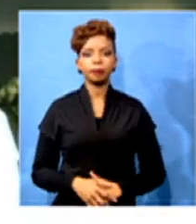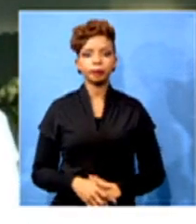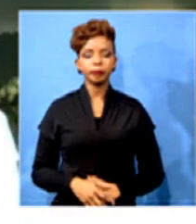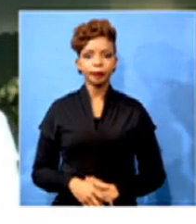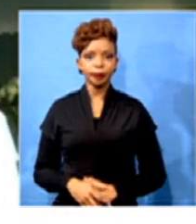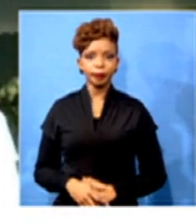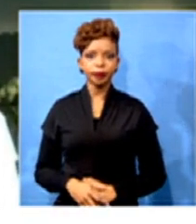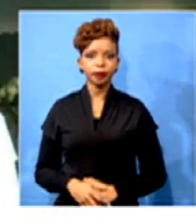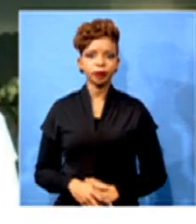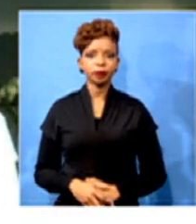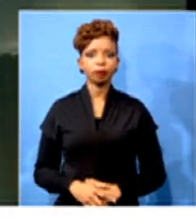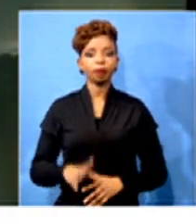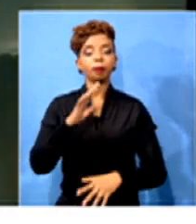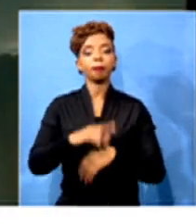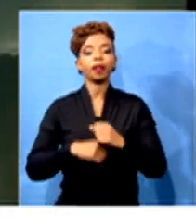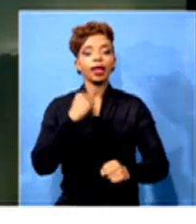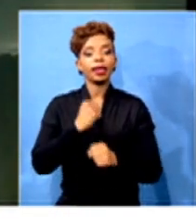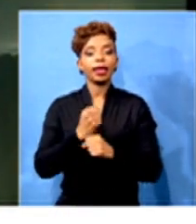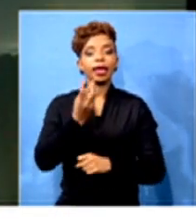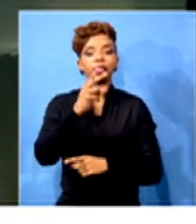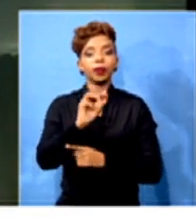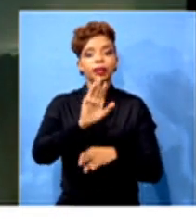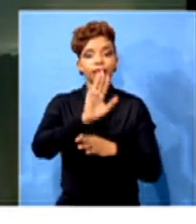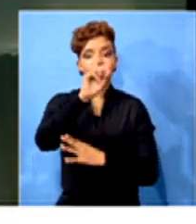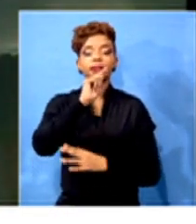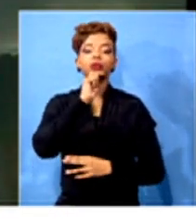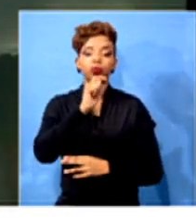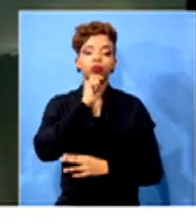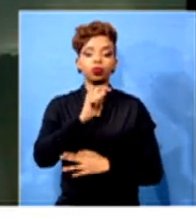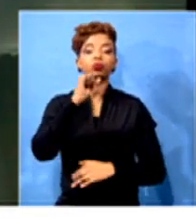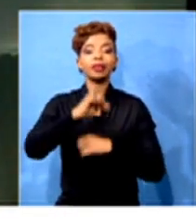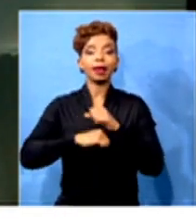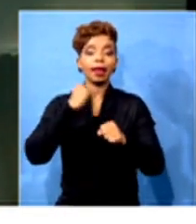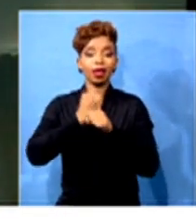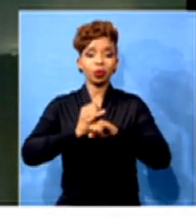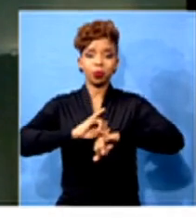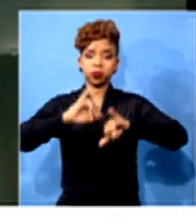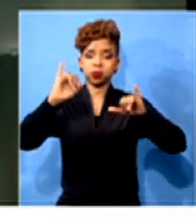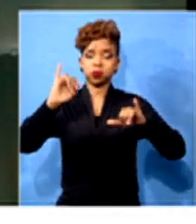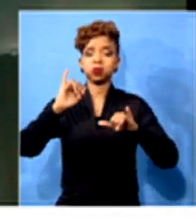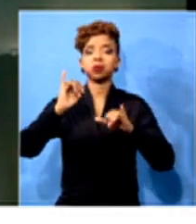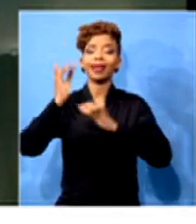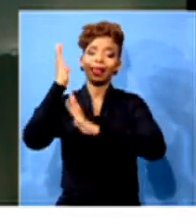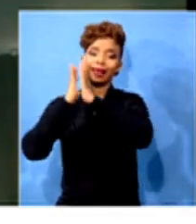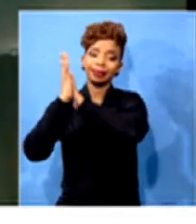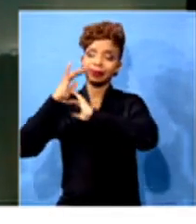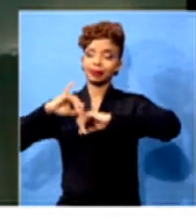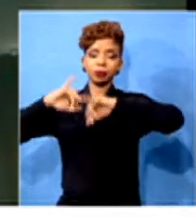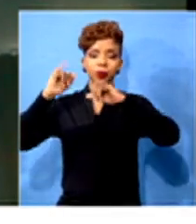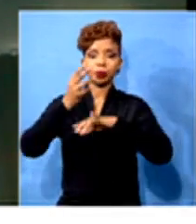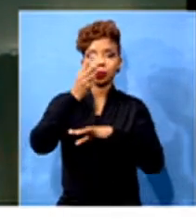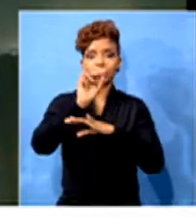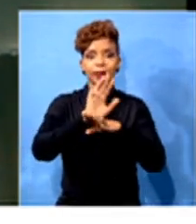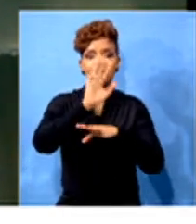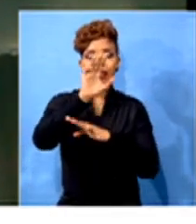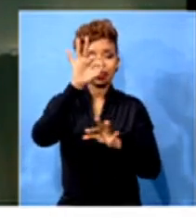So 2019 was indeed a very bad year historically, with Stage 6 load shedding obviously being unprecedented for the